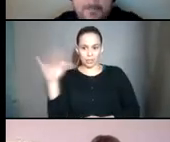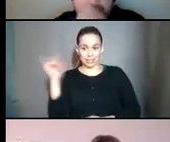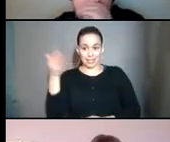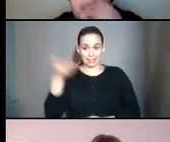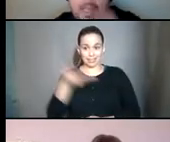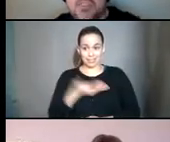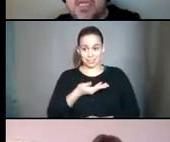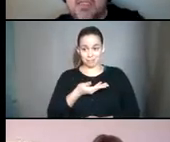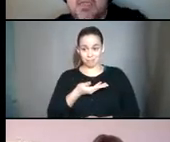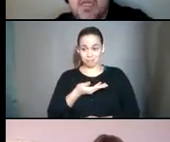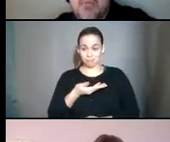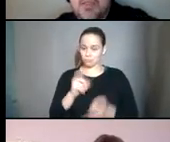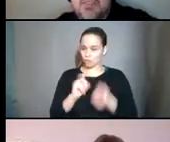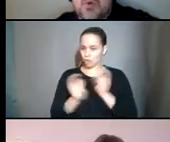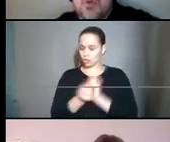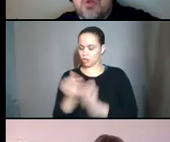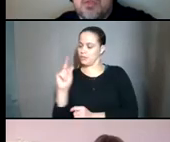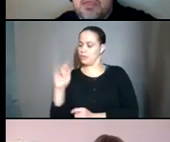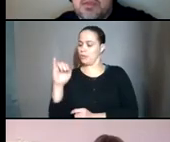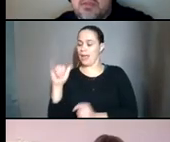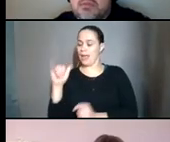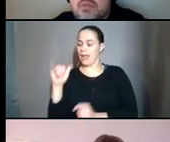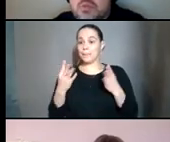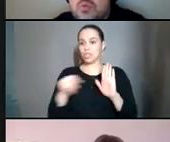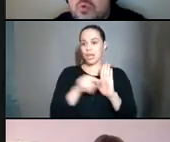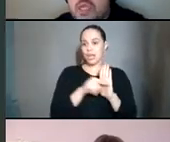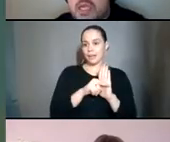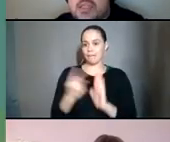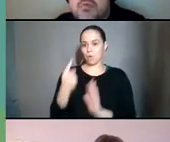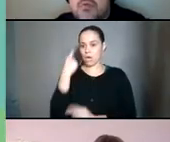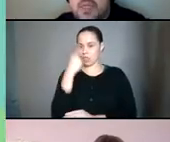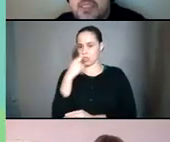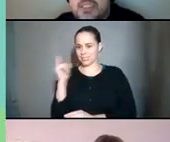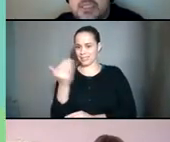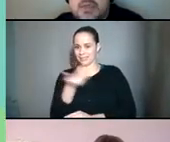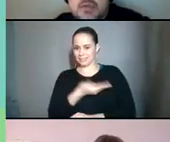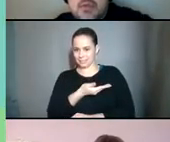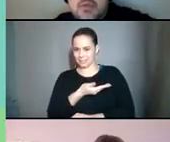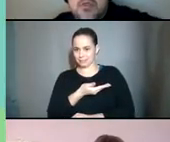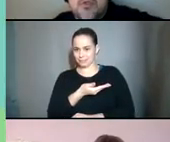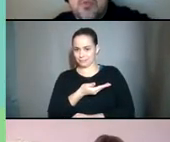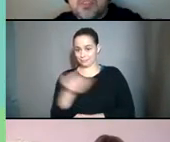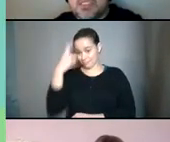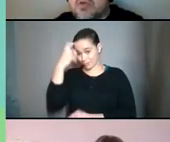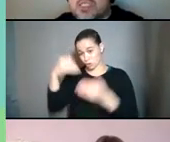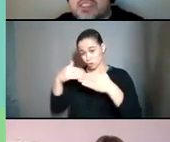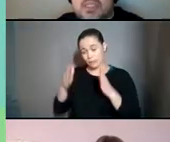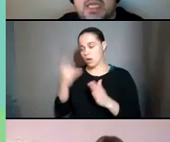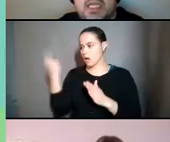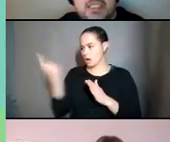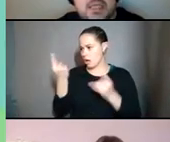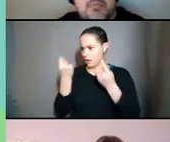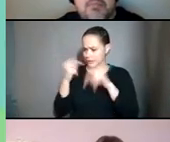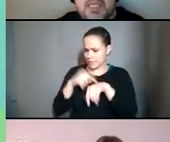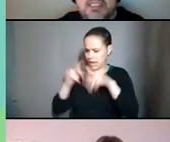Adjusting the array by -1 looks like this. Dreambox is constantly analyzing thousands of these